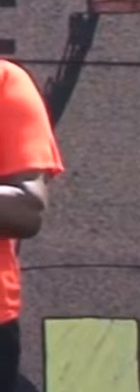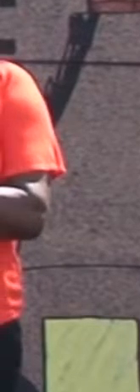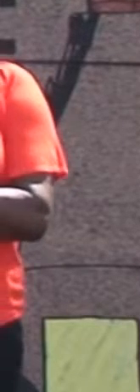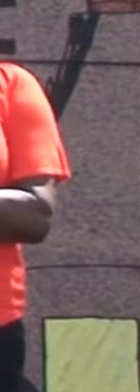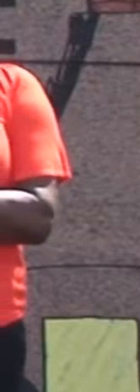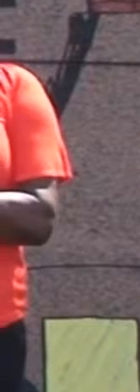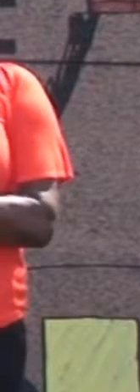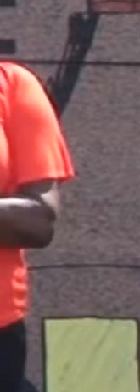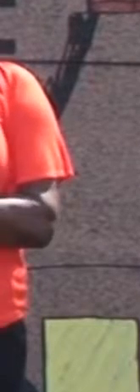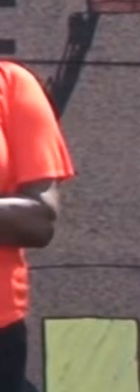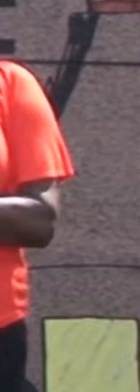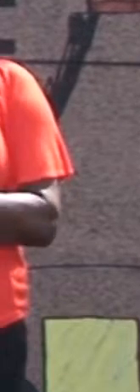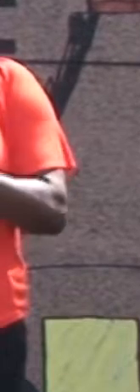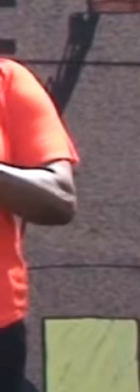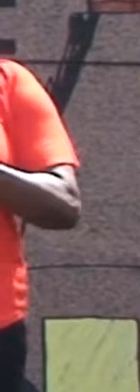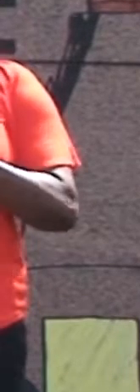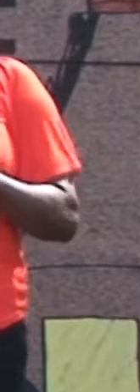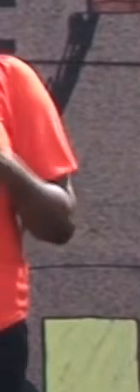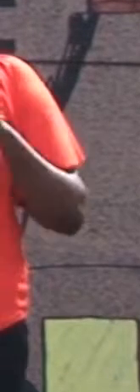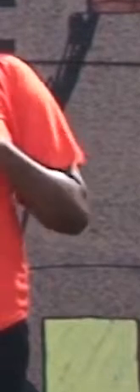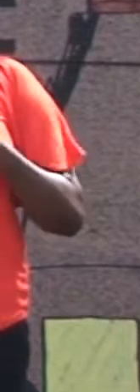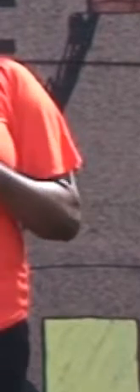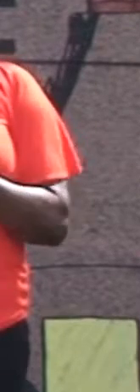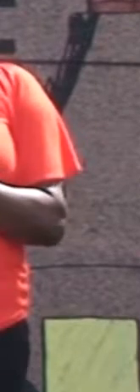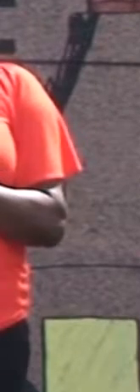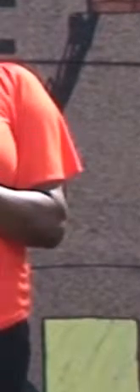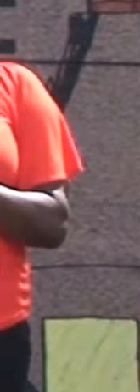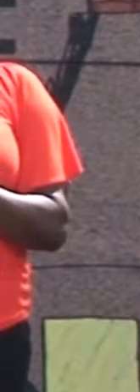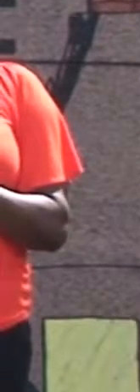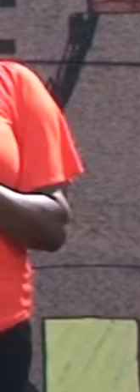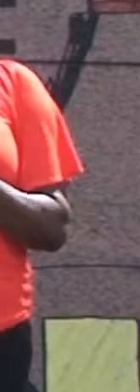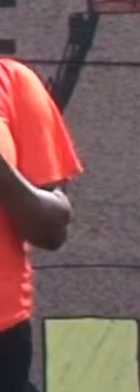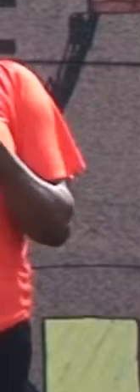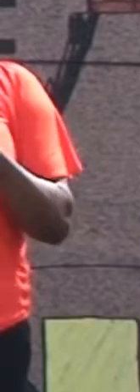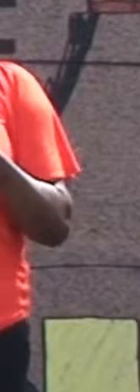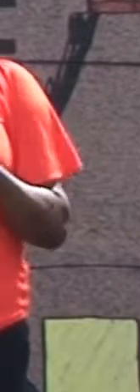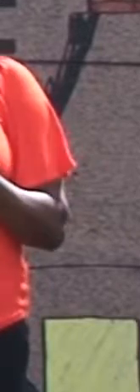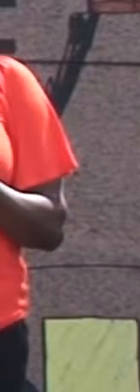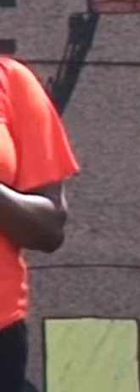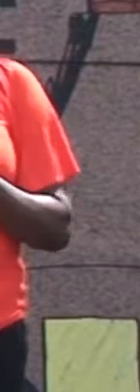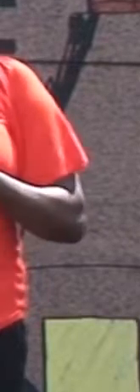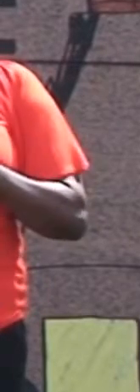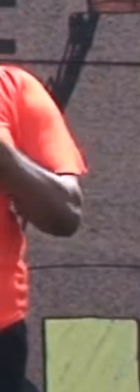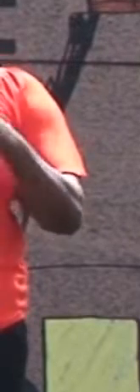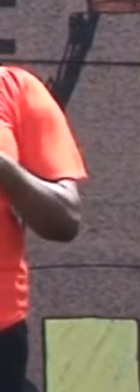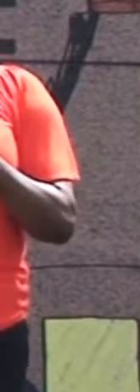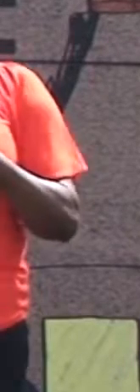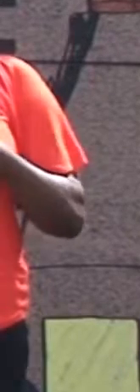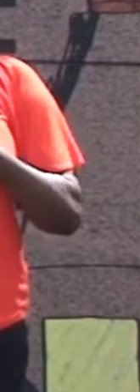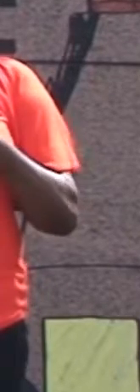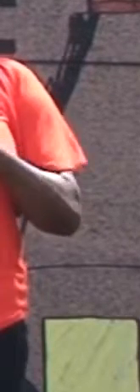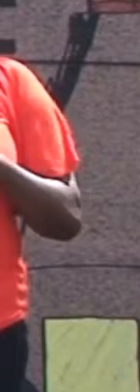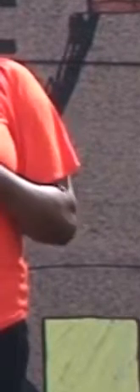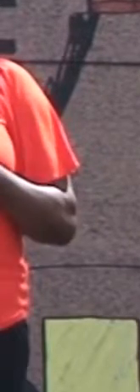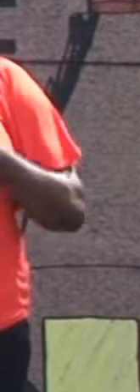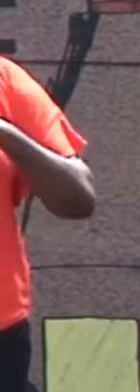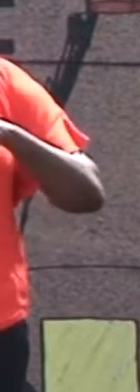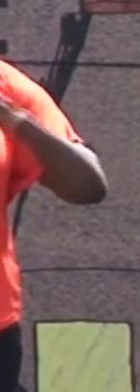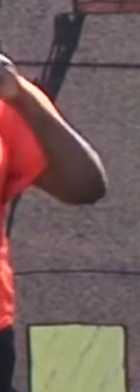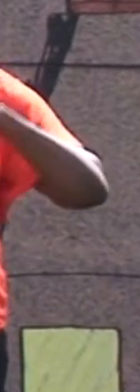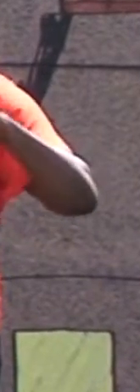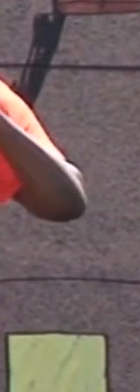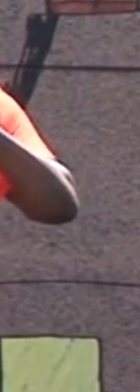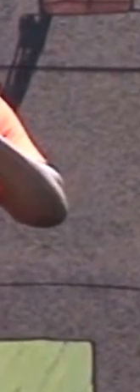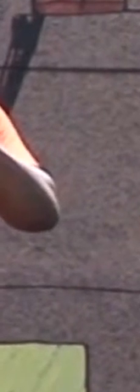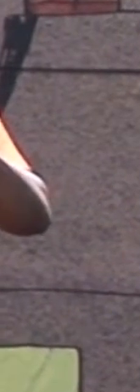people in over 600 cities all around the world marched for science. And thousands of